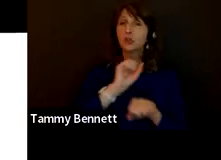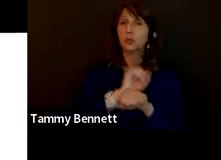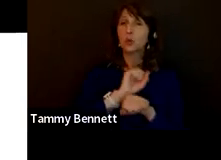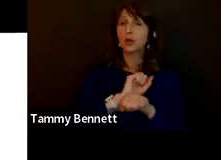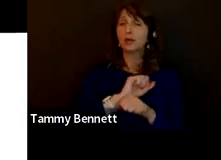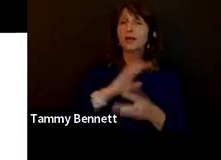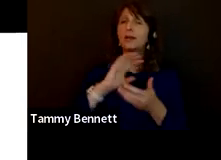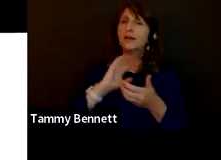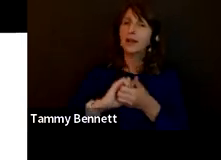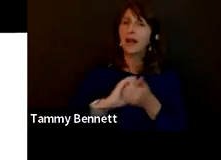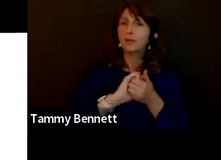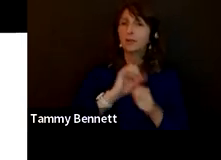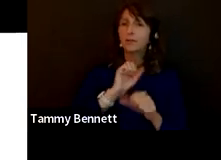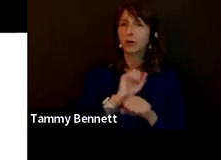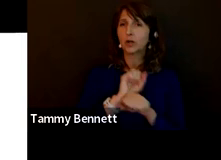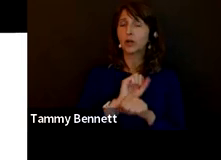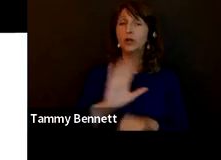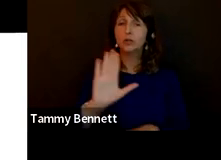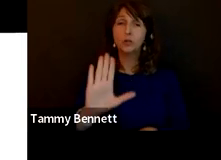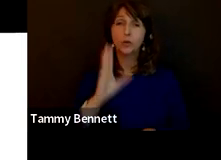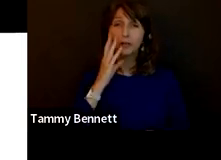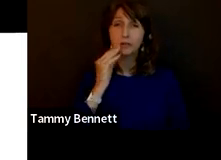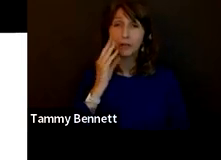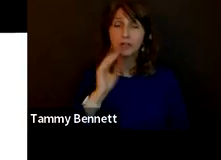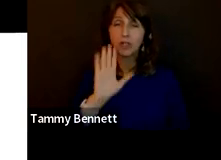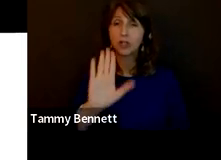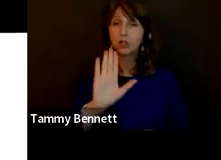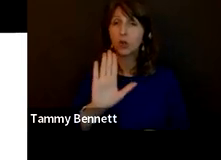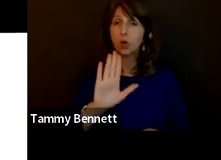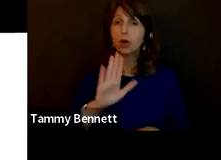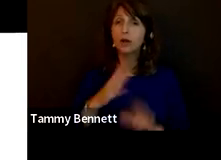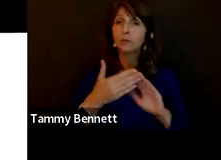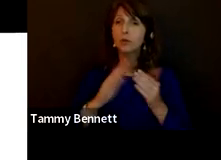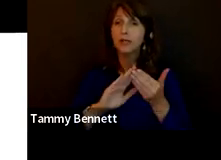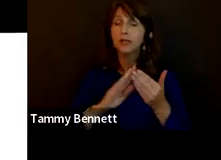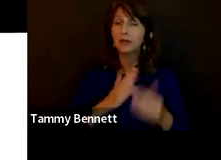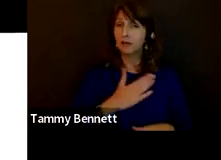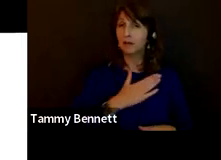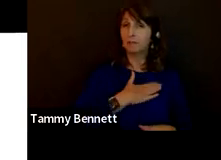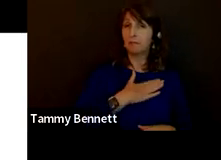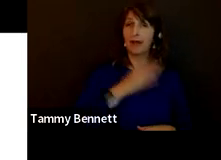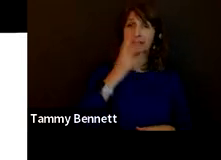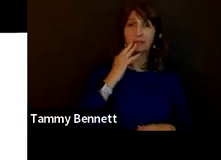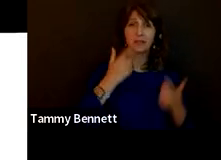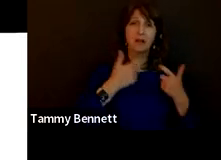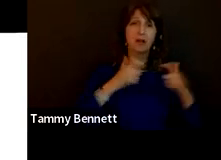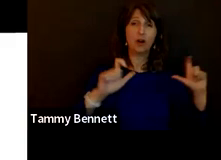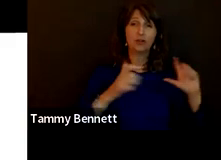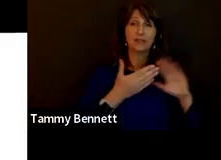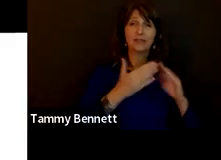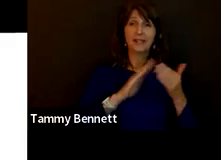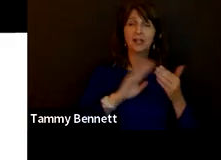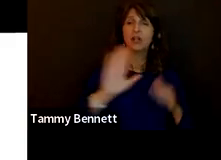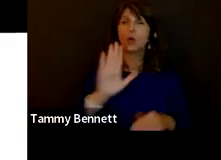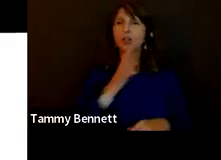collaboratively, and what your experience may be in your rural community is not the experience that I have in a major city. But if we develop that